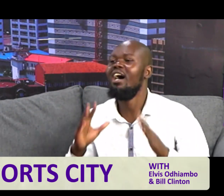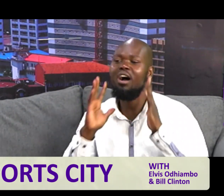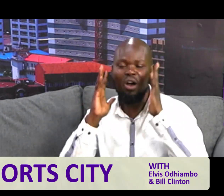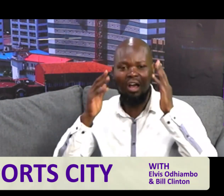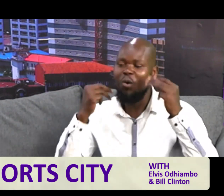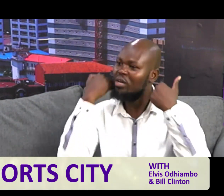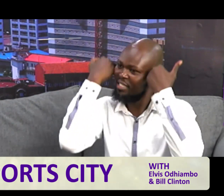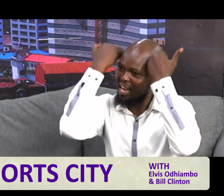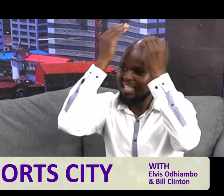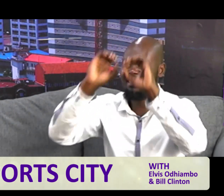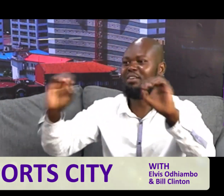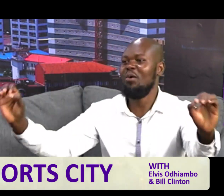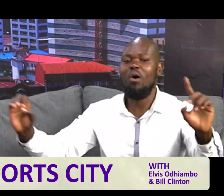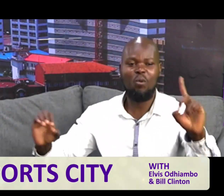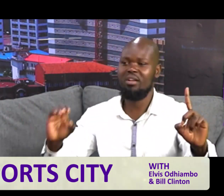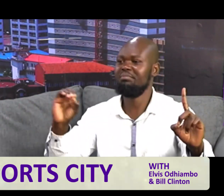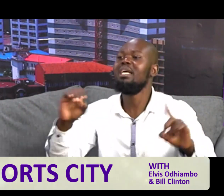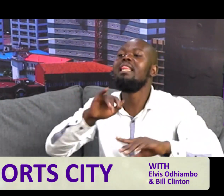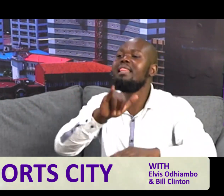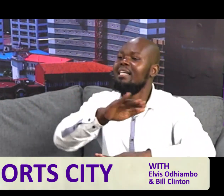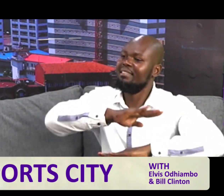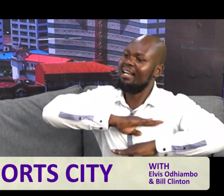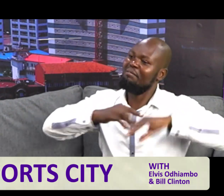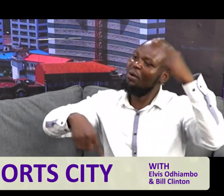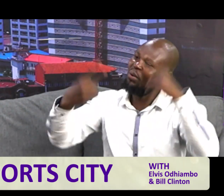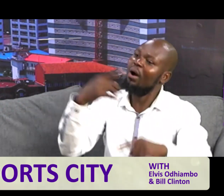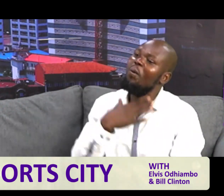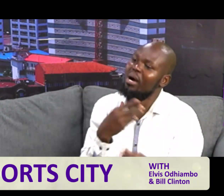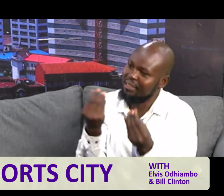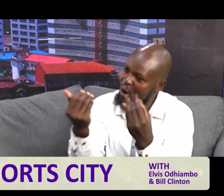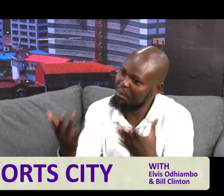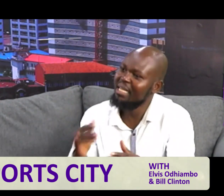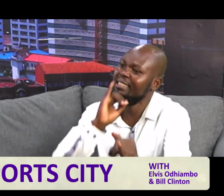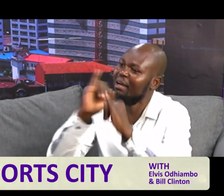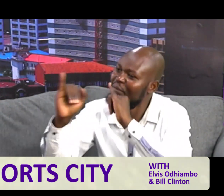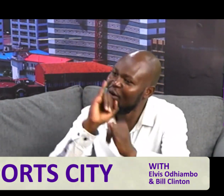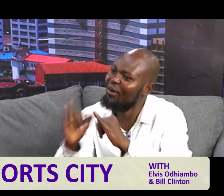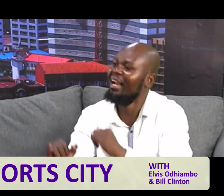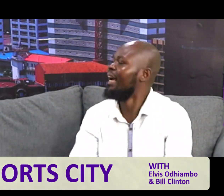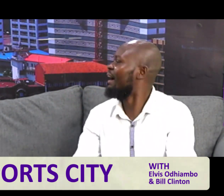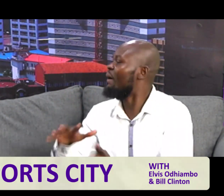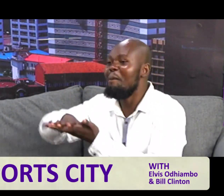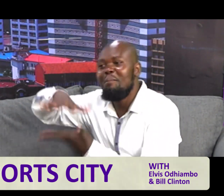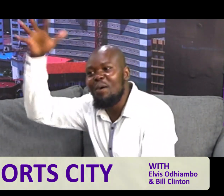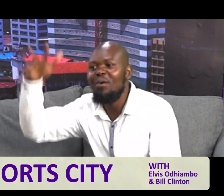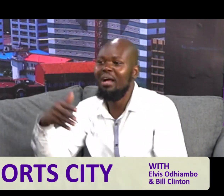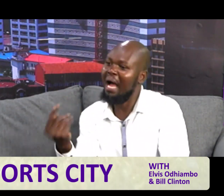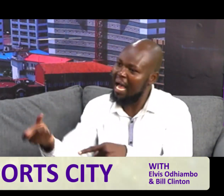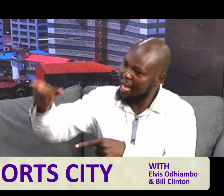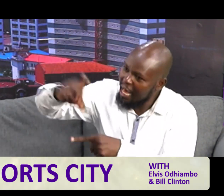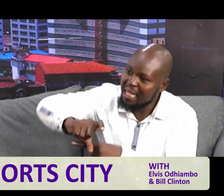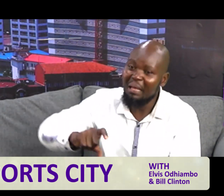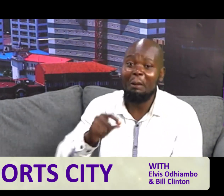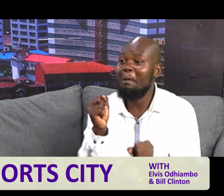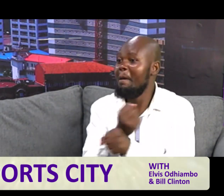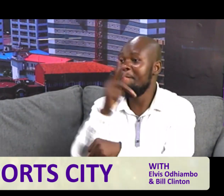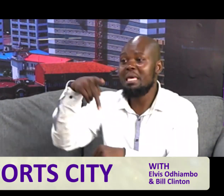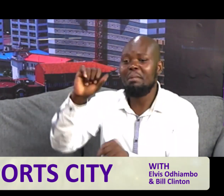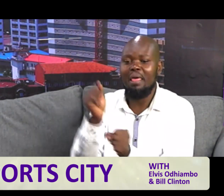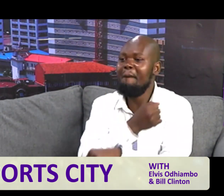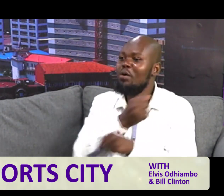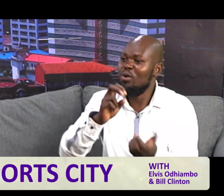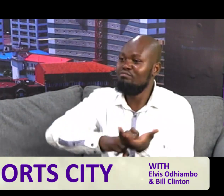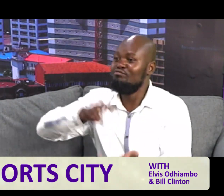For example, when it comes to Pep, he is not even stressed when they score that 1-0, and he said that in